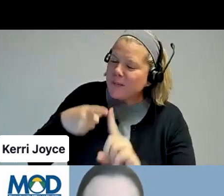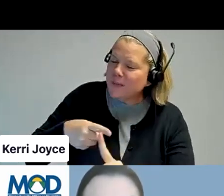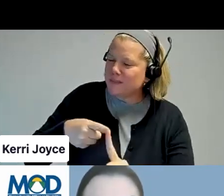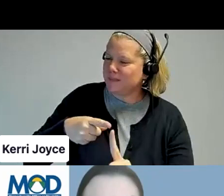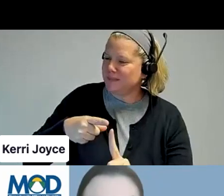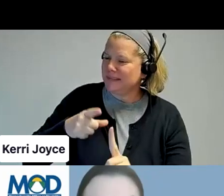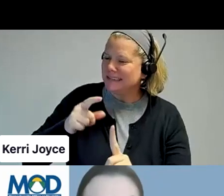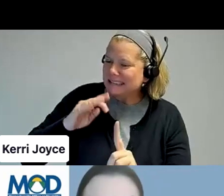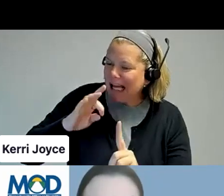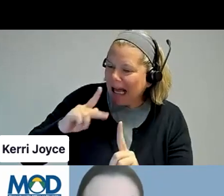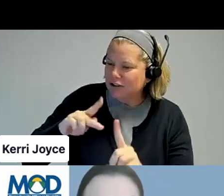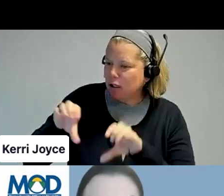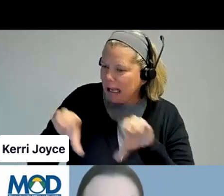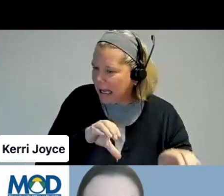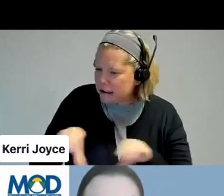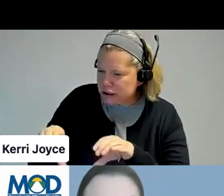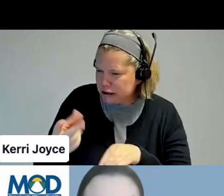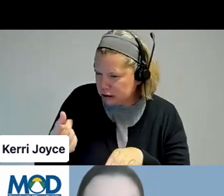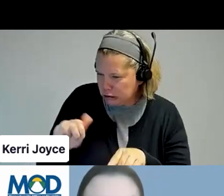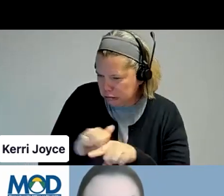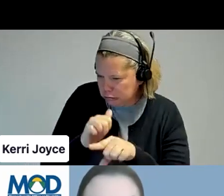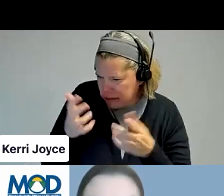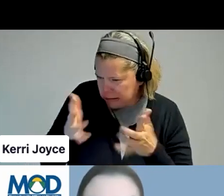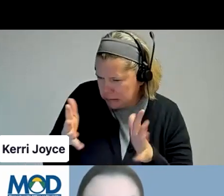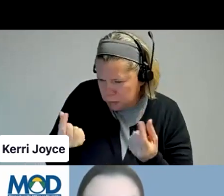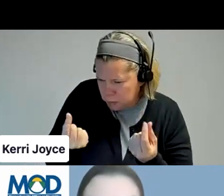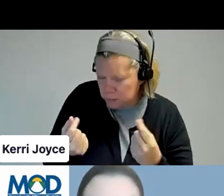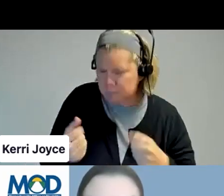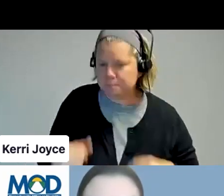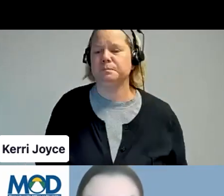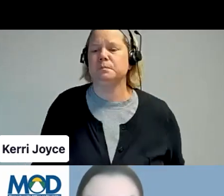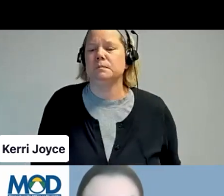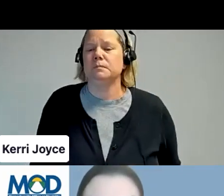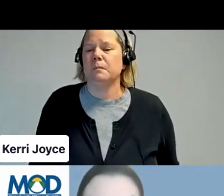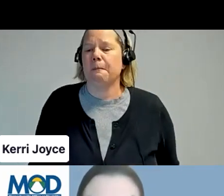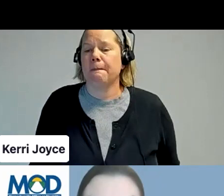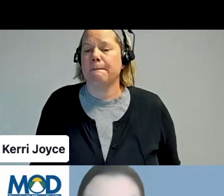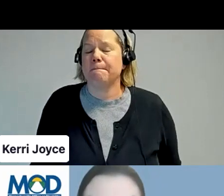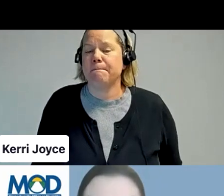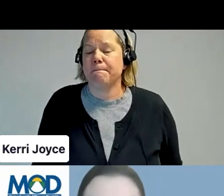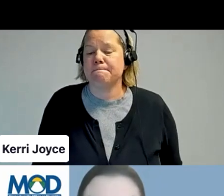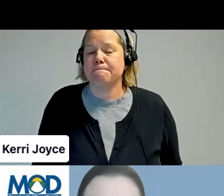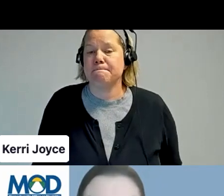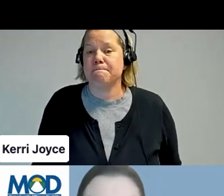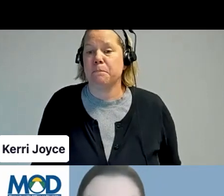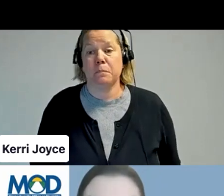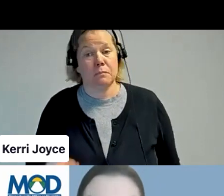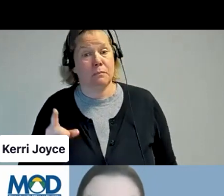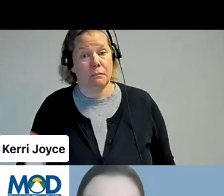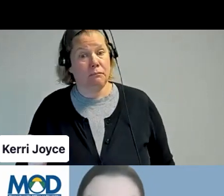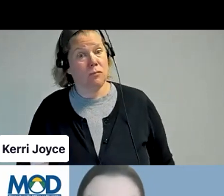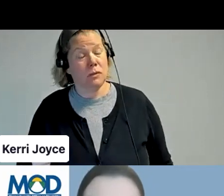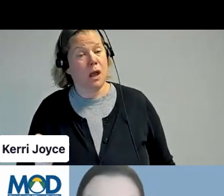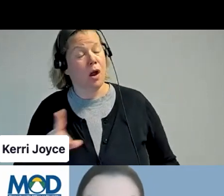tasks or actions the dog is trained to do? And then once they have given